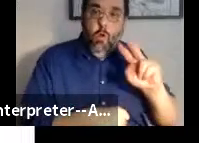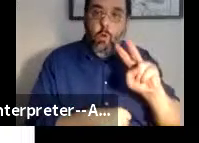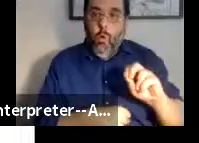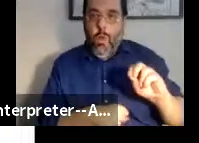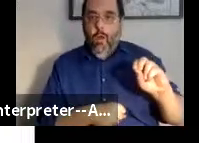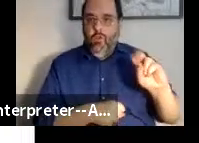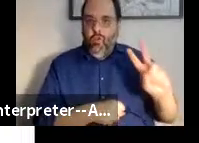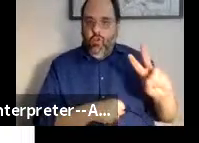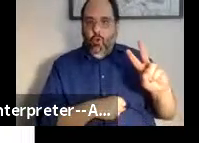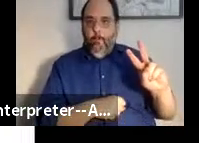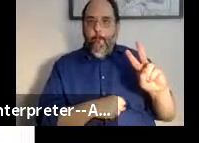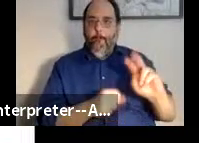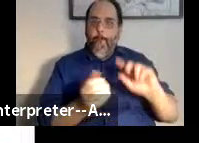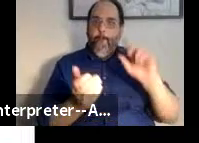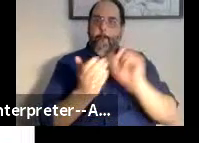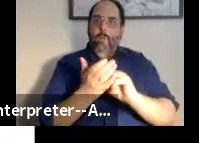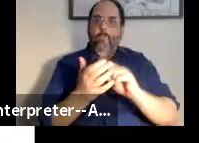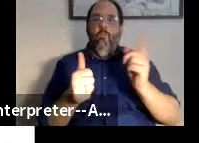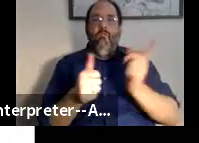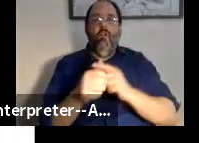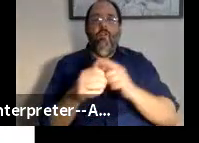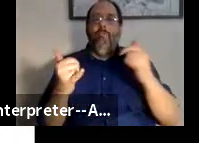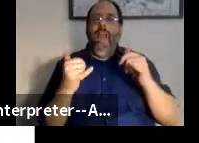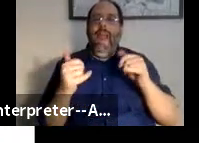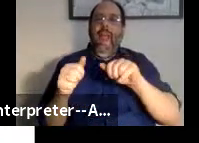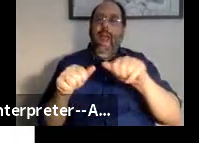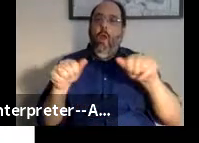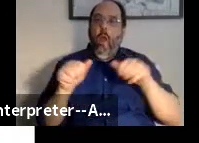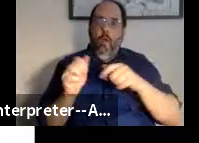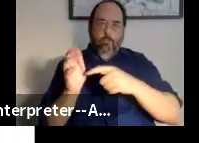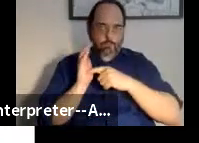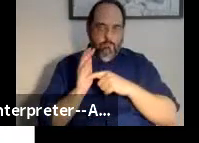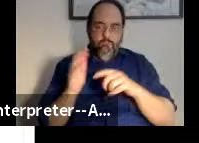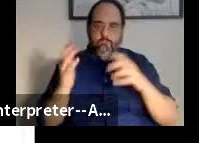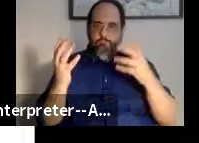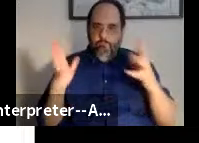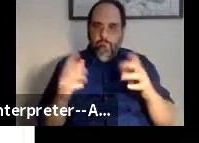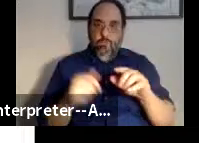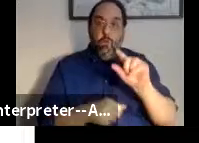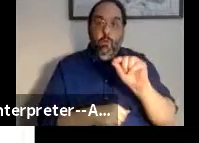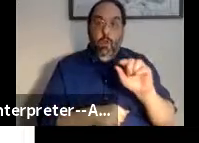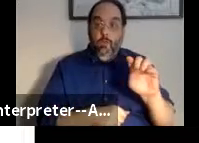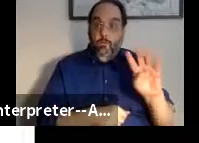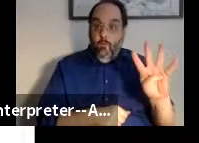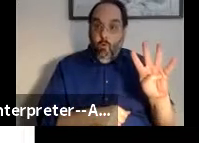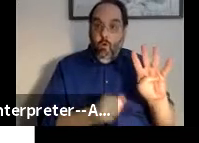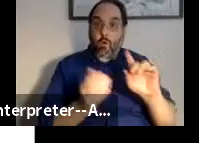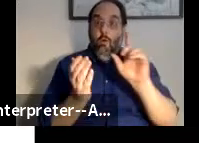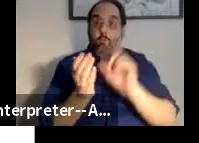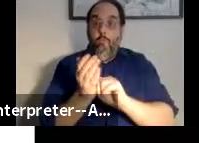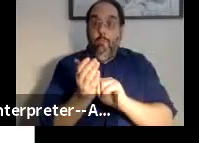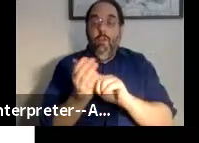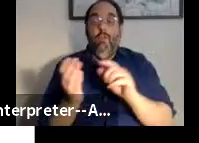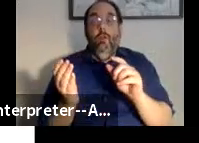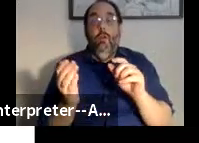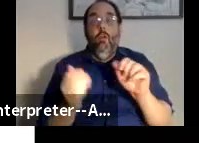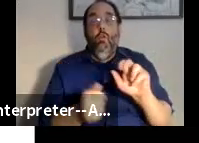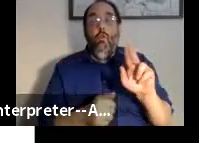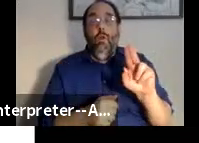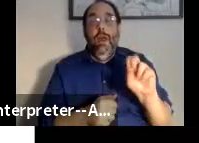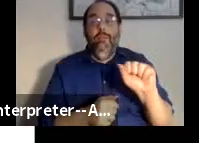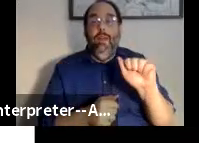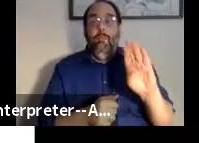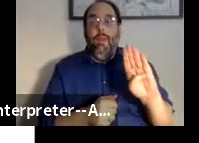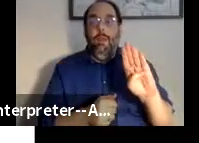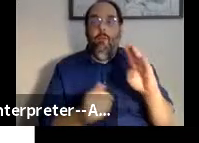2002. We published the first play area requirements. And then in 2004, they came out with the Access Board's